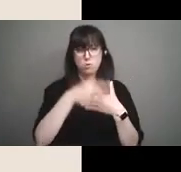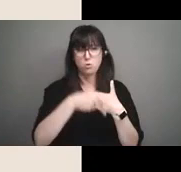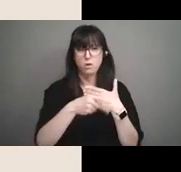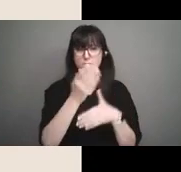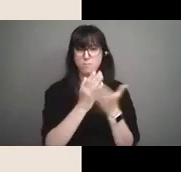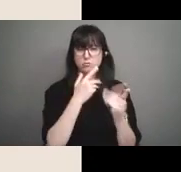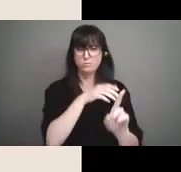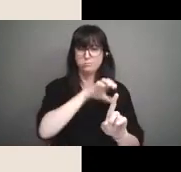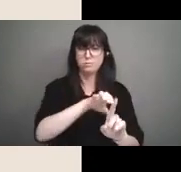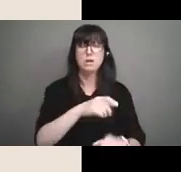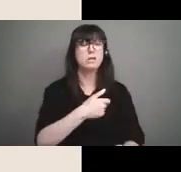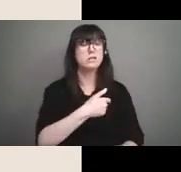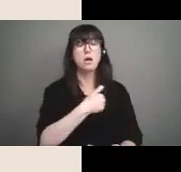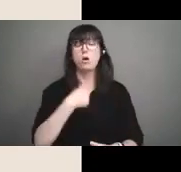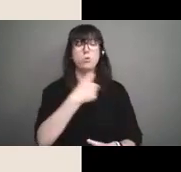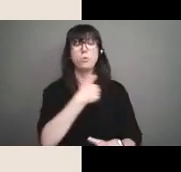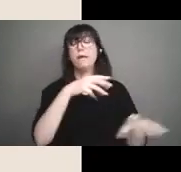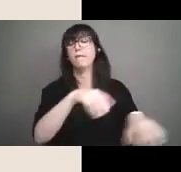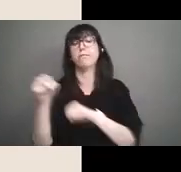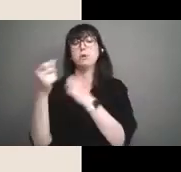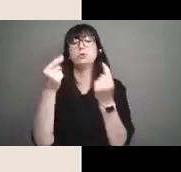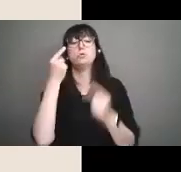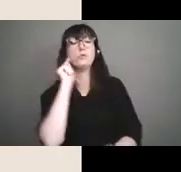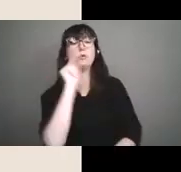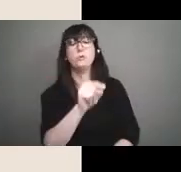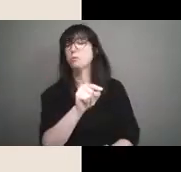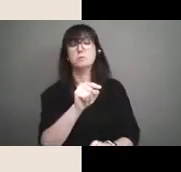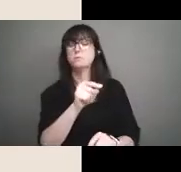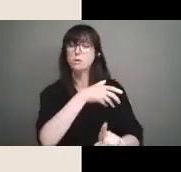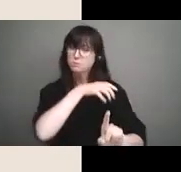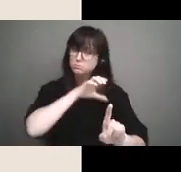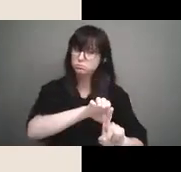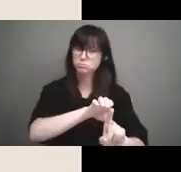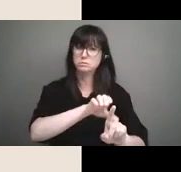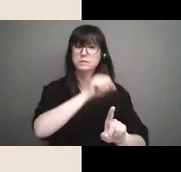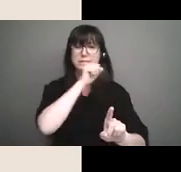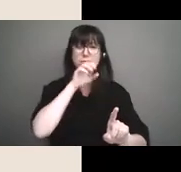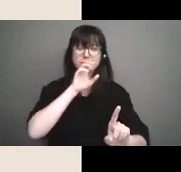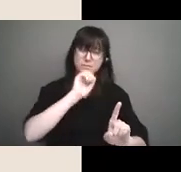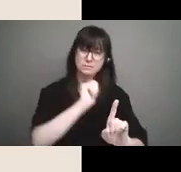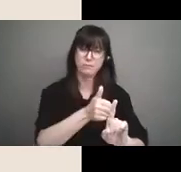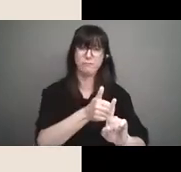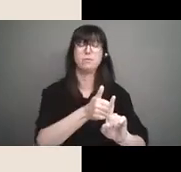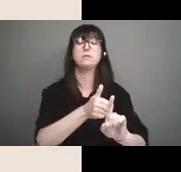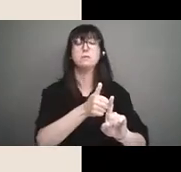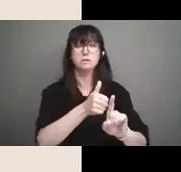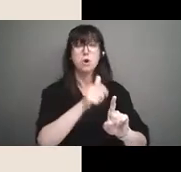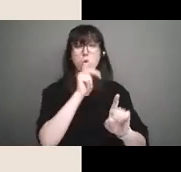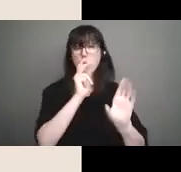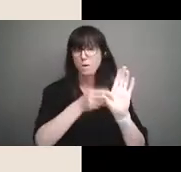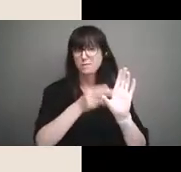call a do-for type of program. We wanted this to be driven mostly by the seniors, the volunteers, and the seniors